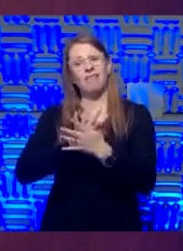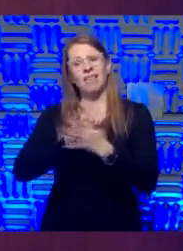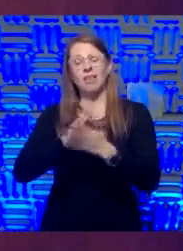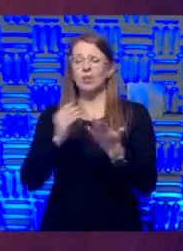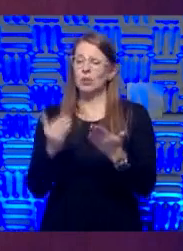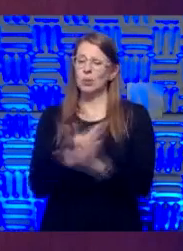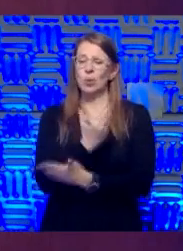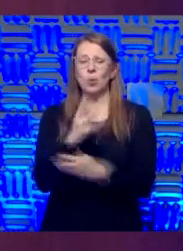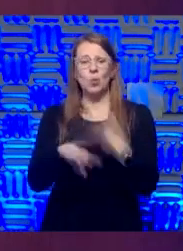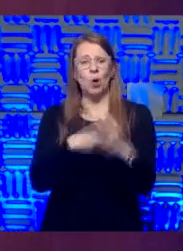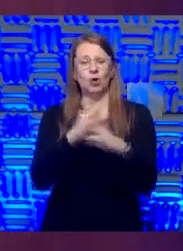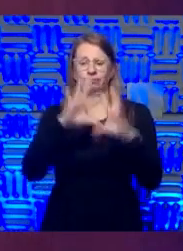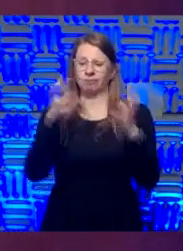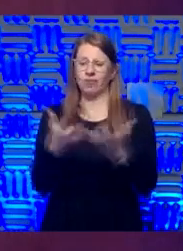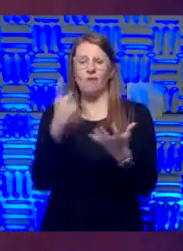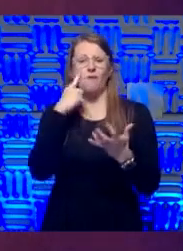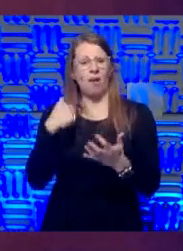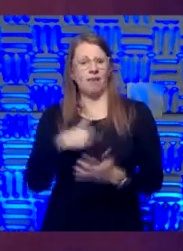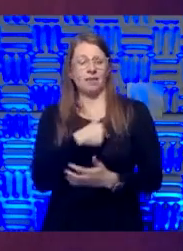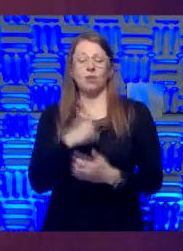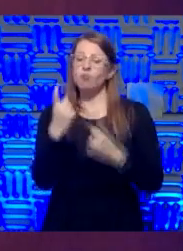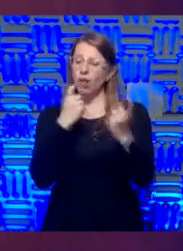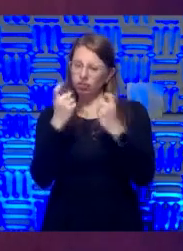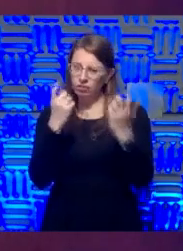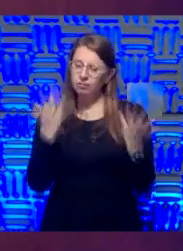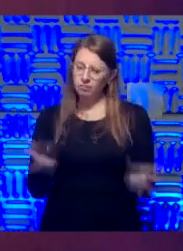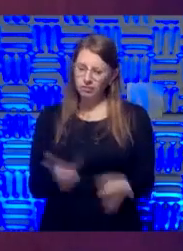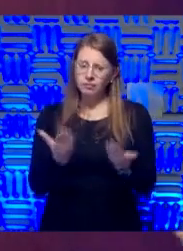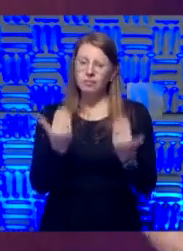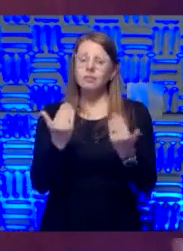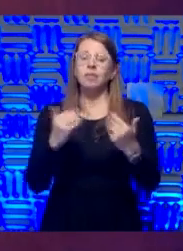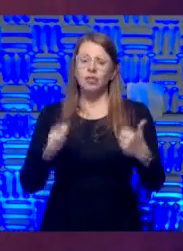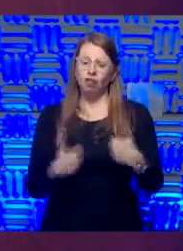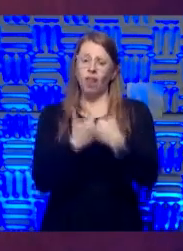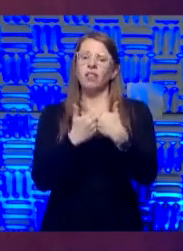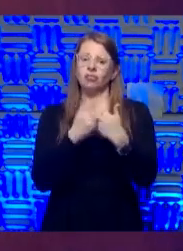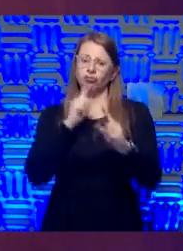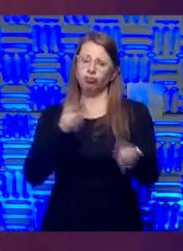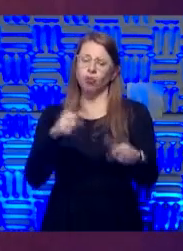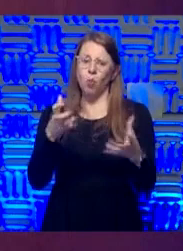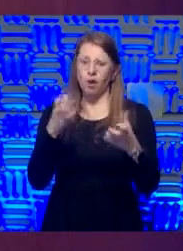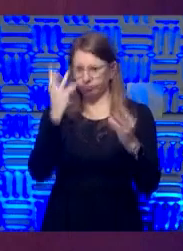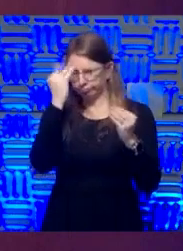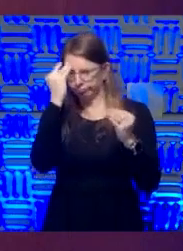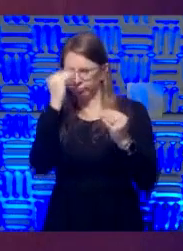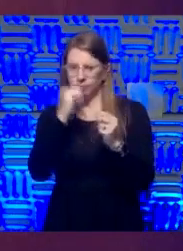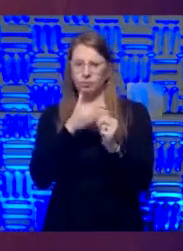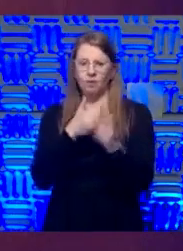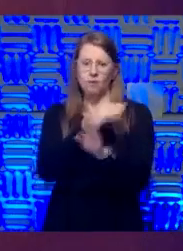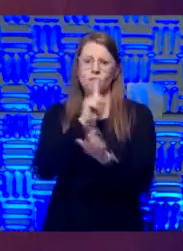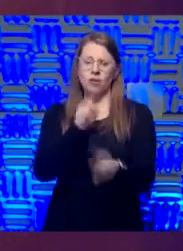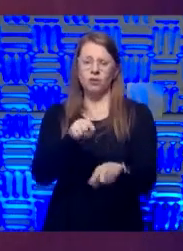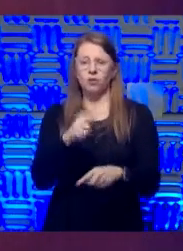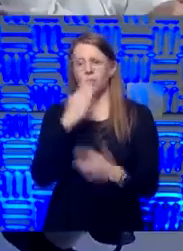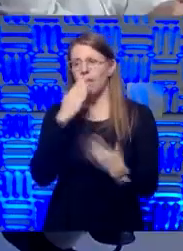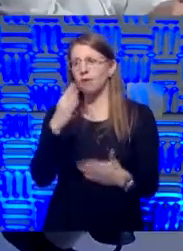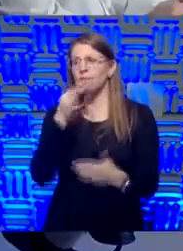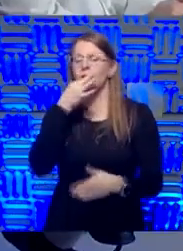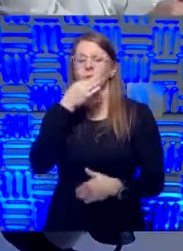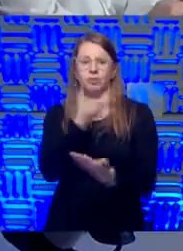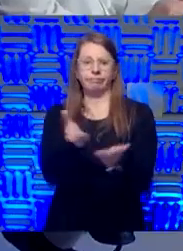and yet we keep the questions coming so we can be challenged by those. And I appreciate the experts in this whole panel and the opportunity to do this